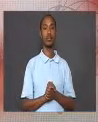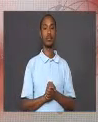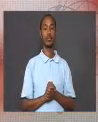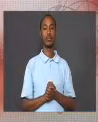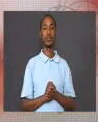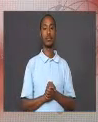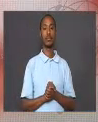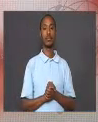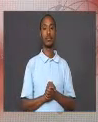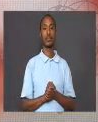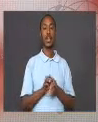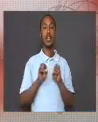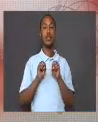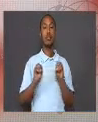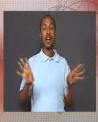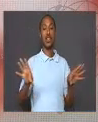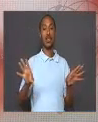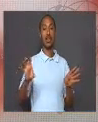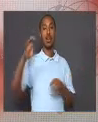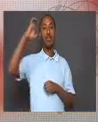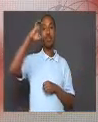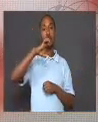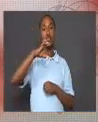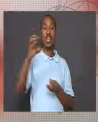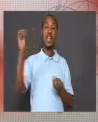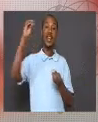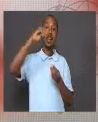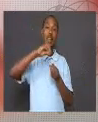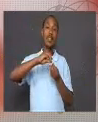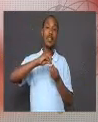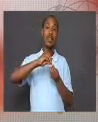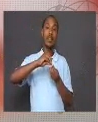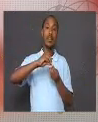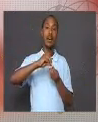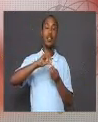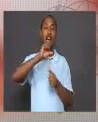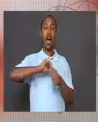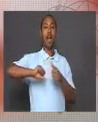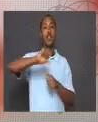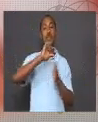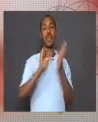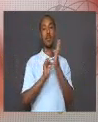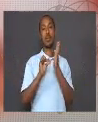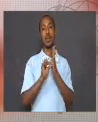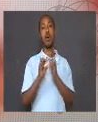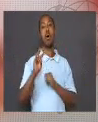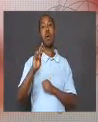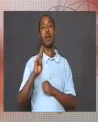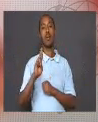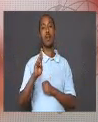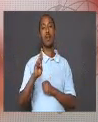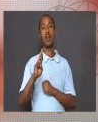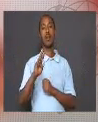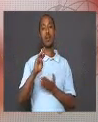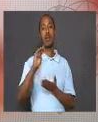Thus, dispersion forces increase along with atomic number, or